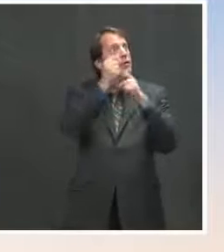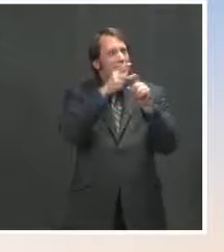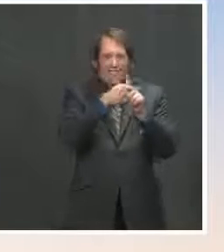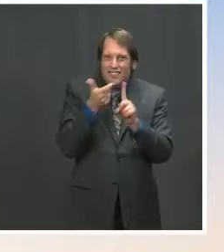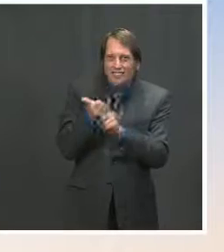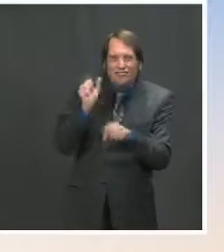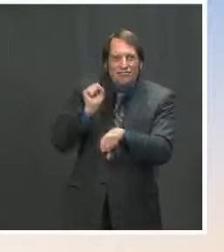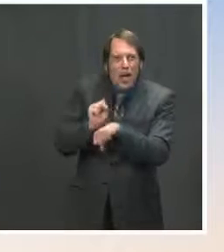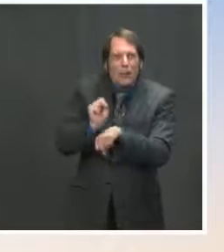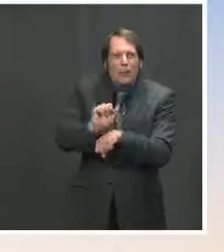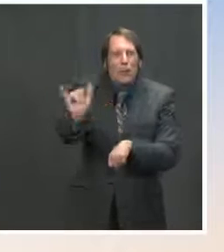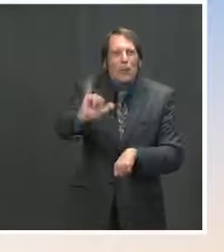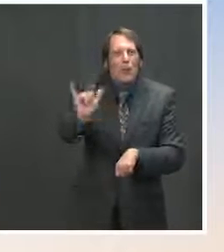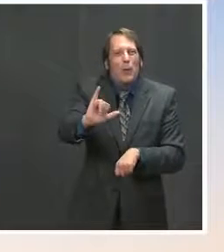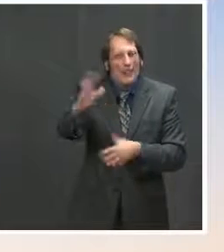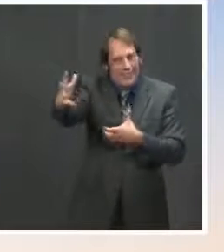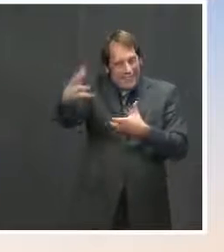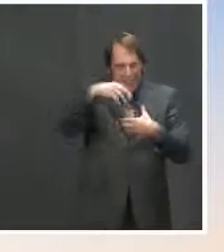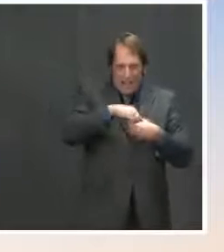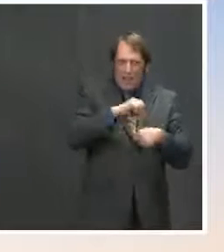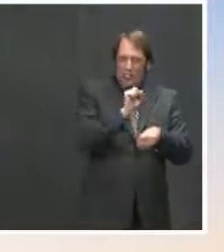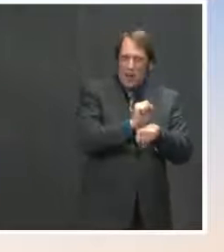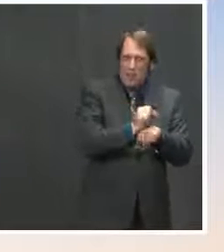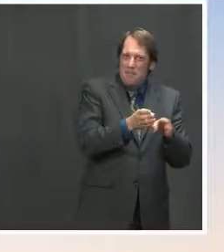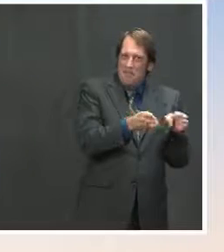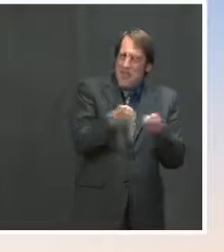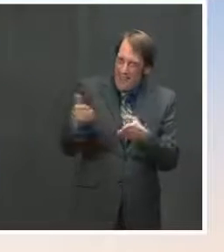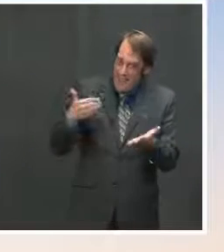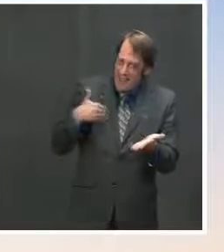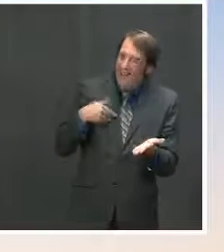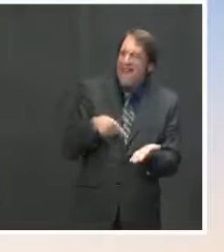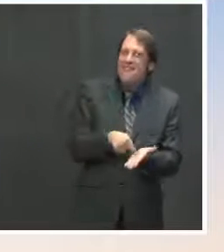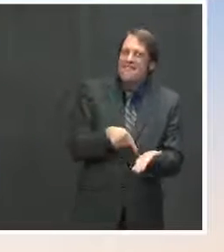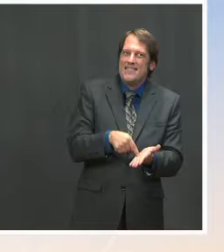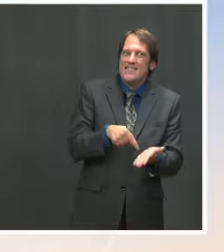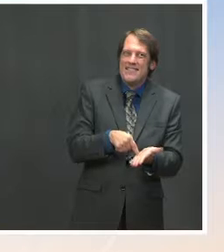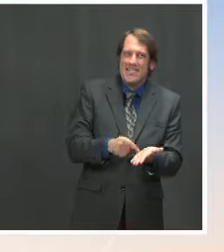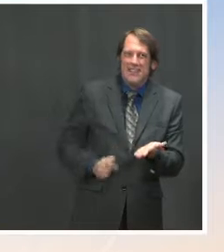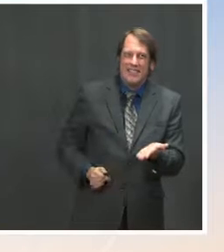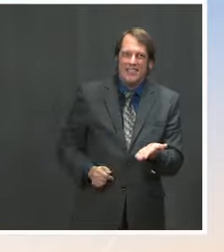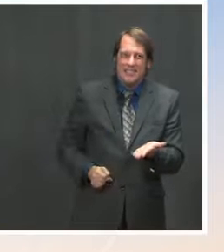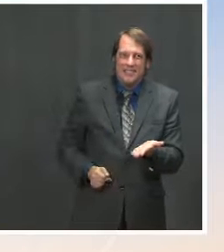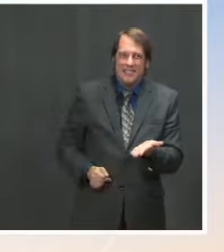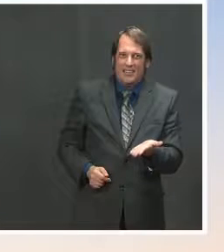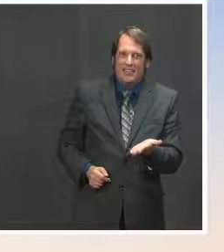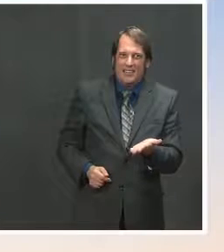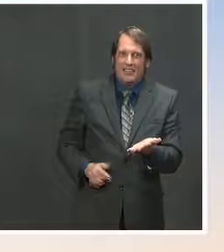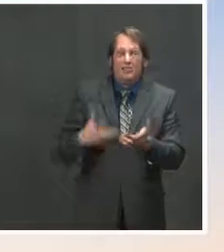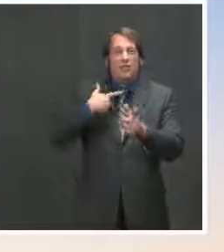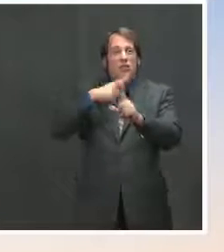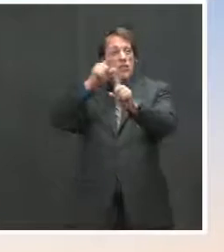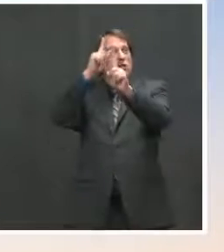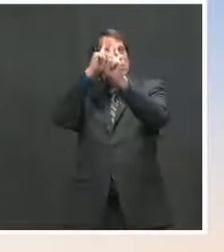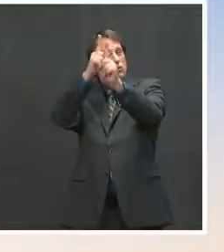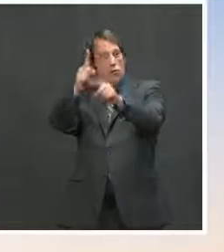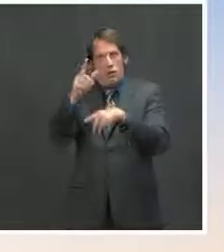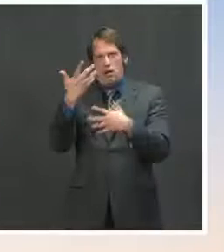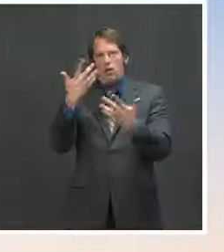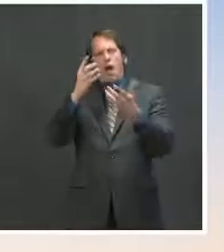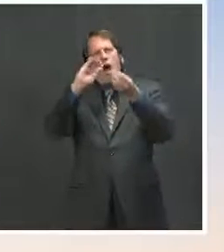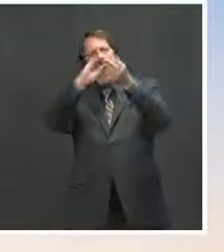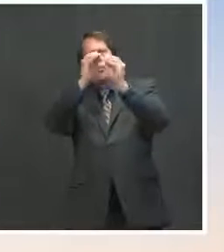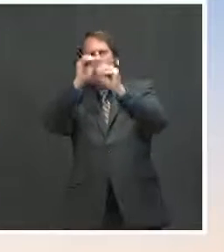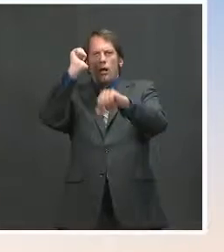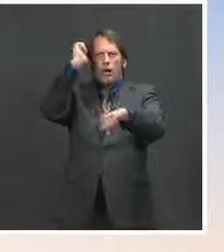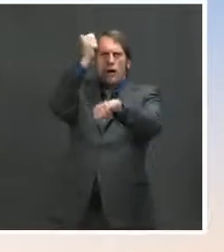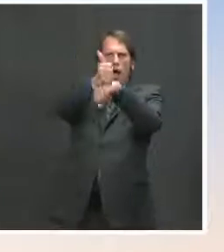the climate summit and how we're thinking about setting these targets and how we're going to achieve them, a big part of that is investing